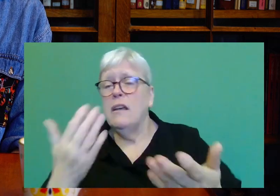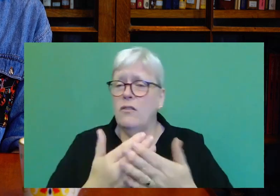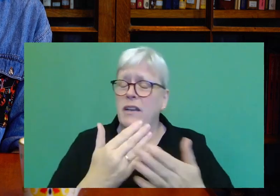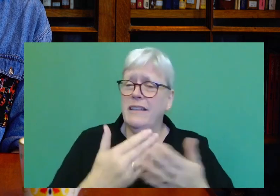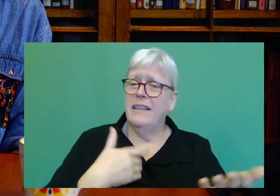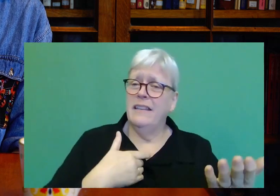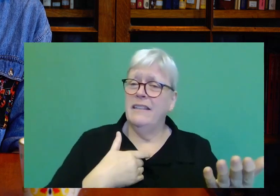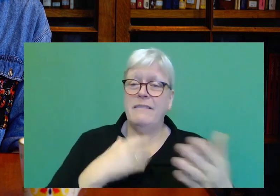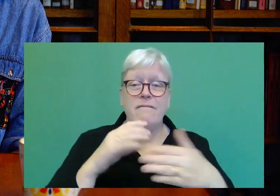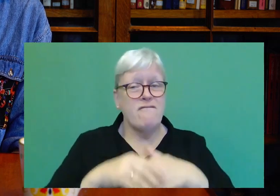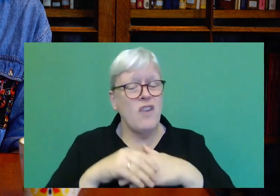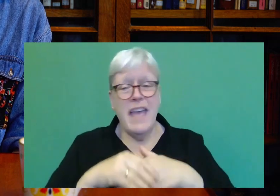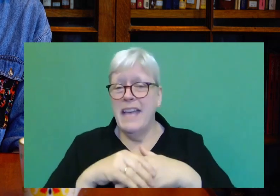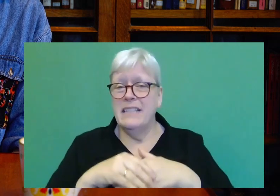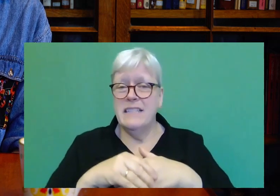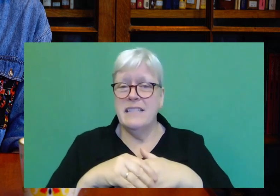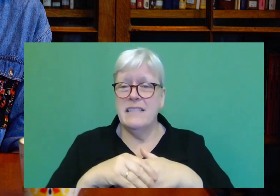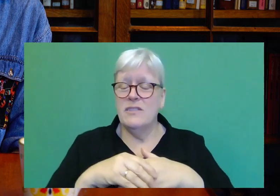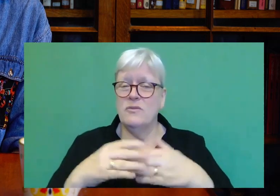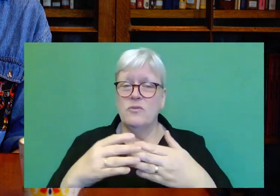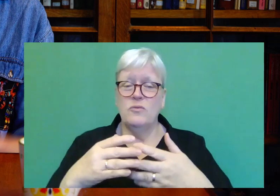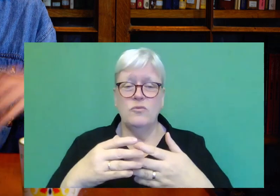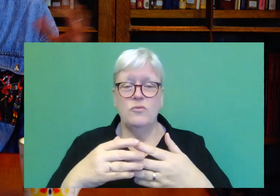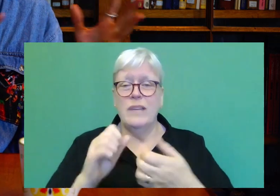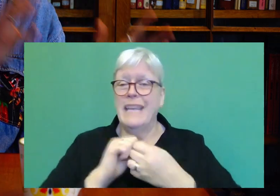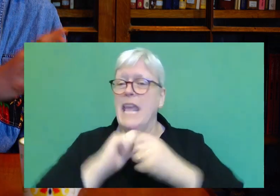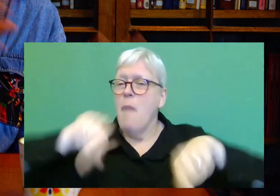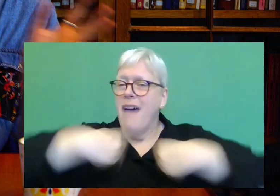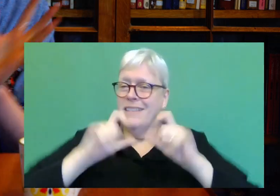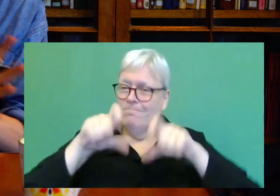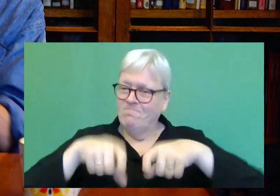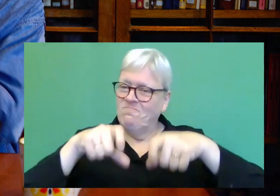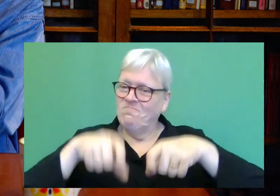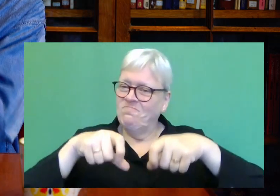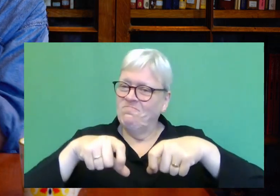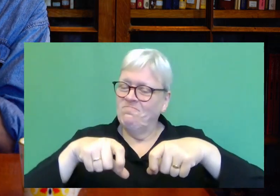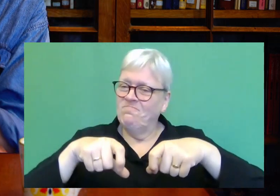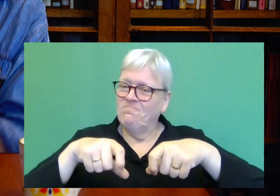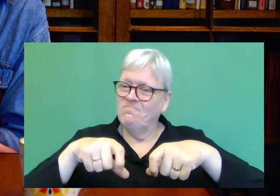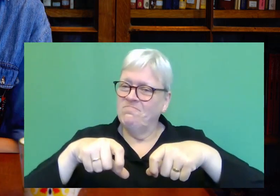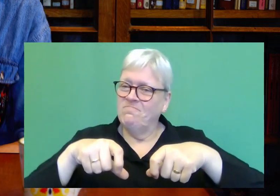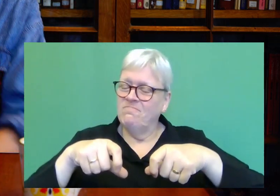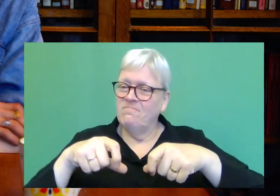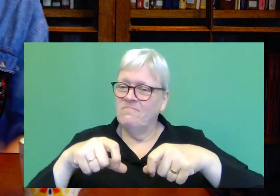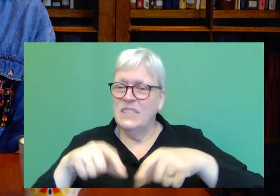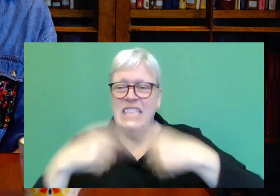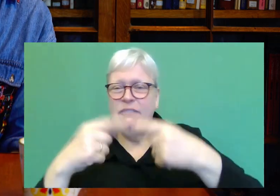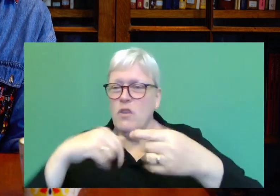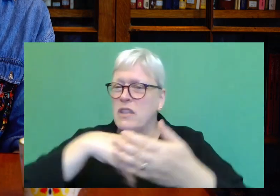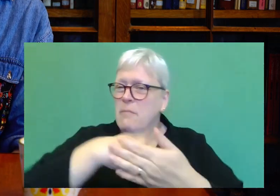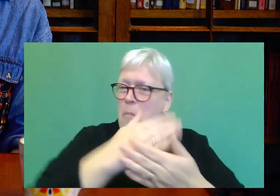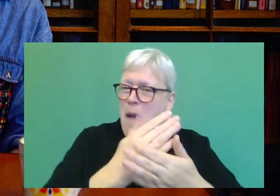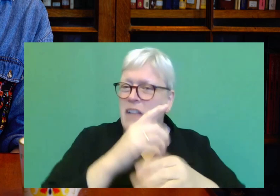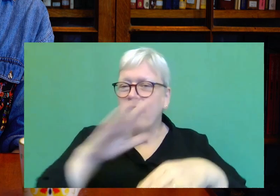who, I guess, anchor us, I feel like, most into different periods of our lives, in high school and university and adulthood, going through